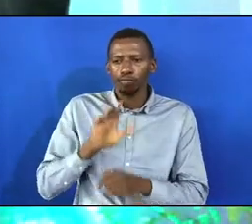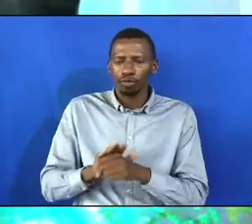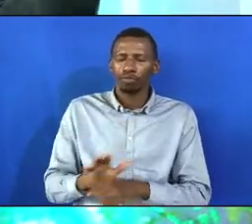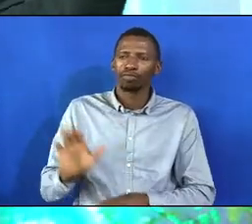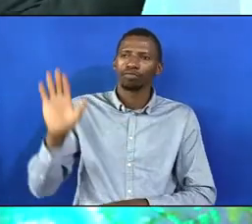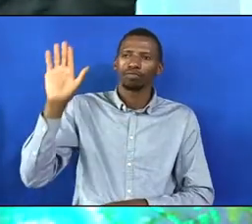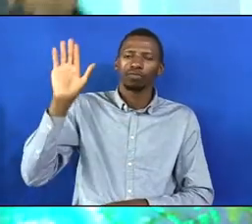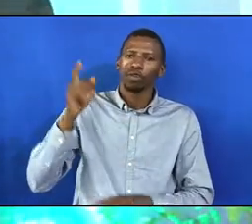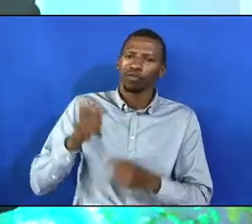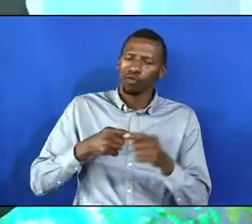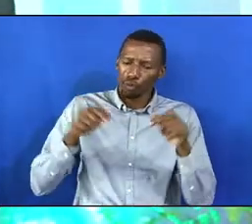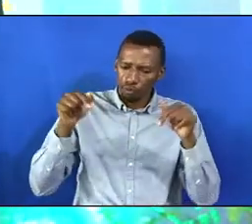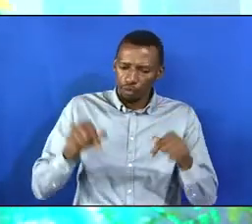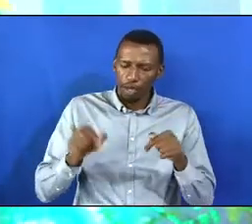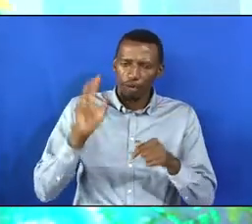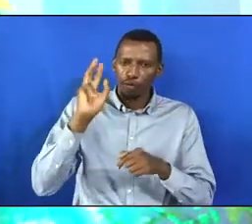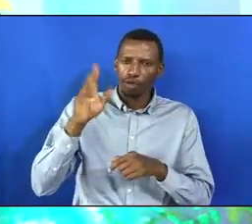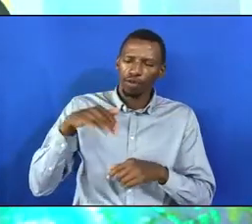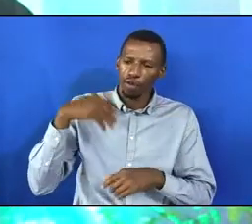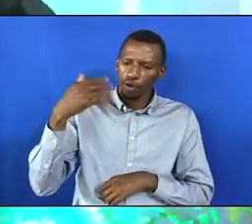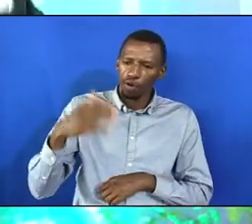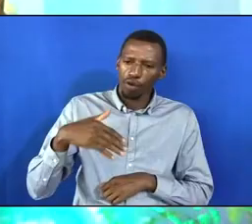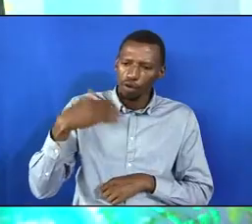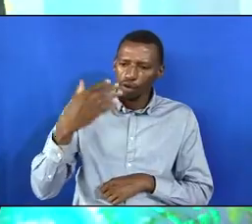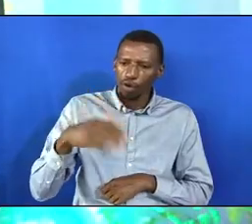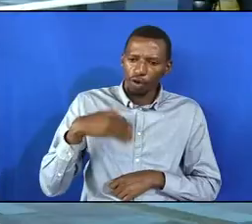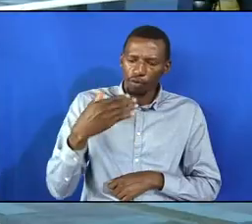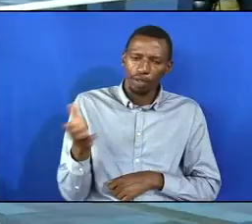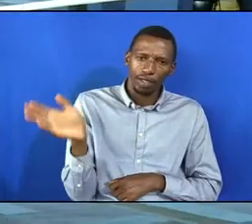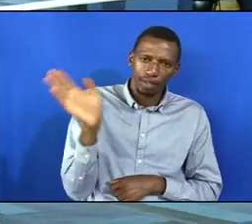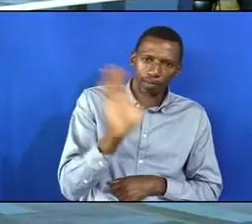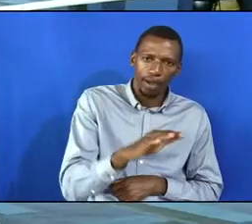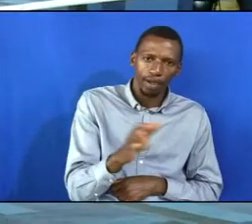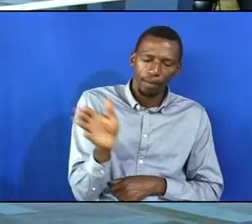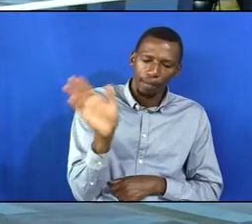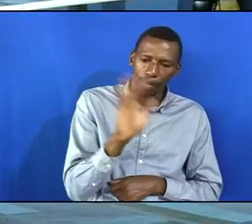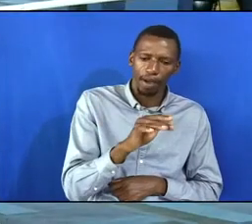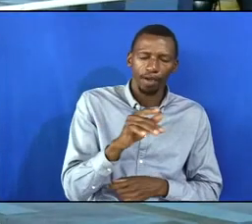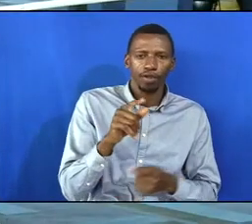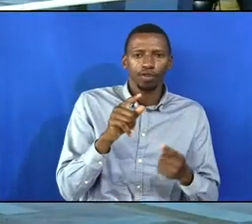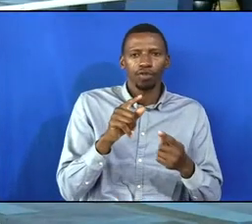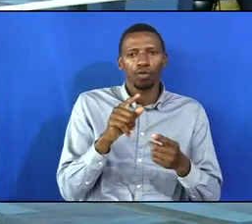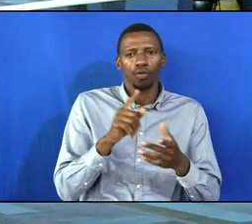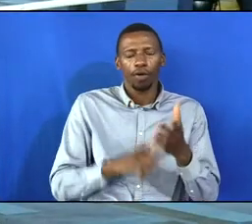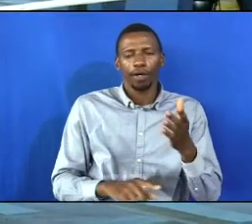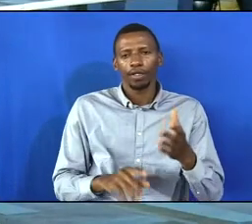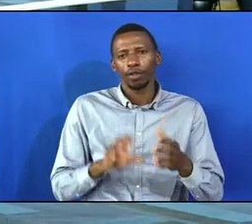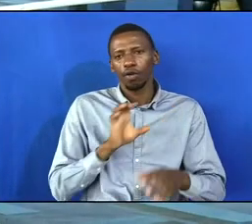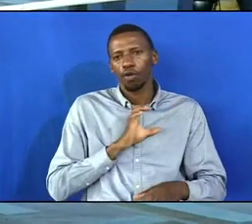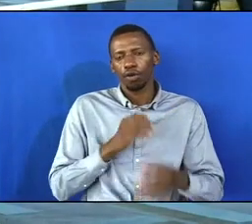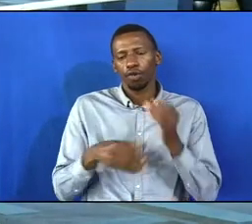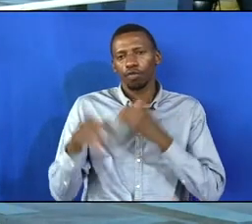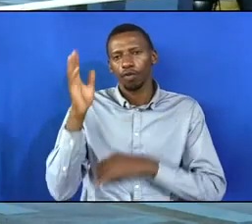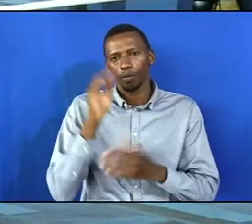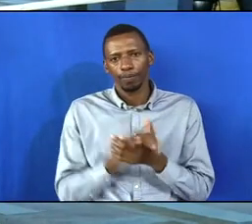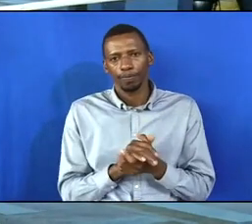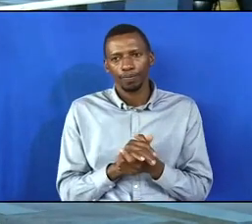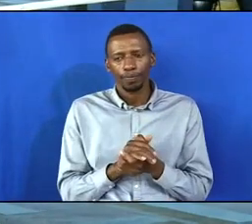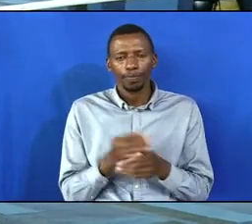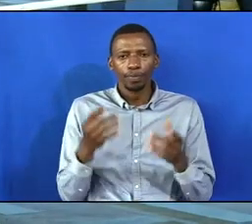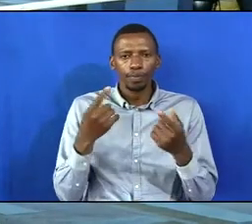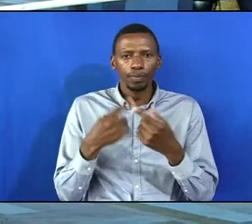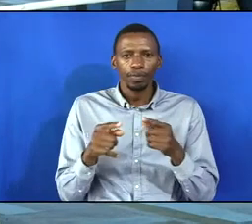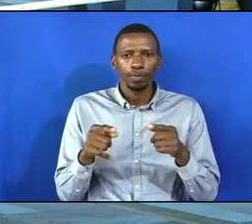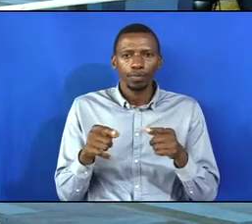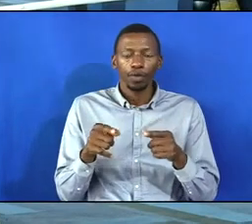always return what belongs to the Lord. And she went ahead and started practicing that. But you know, in this age, you want, when you give